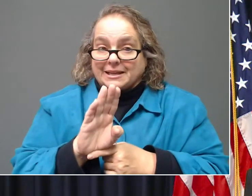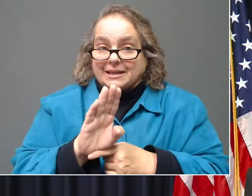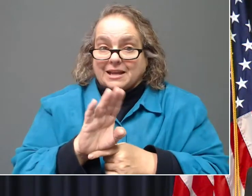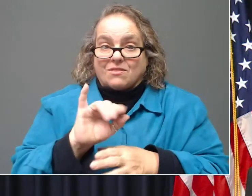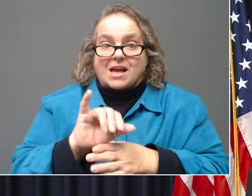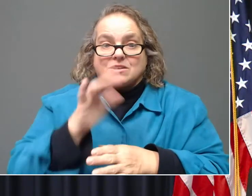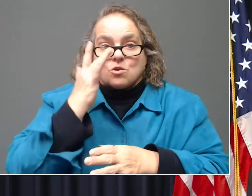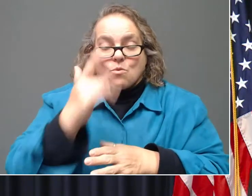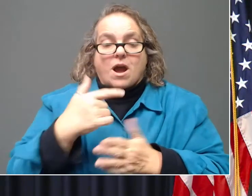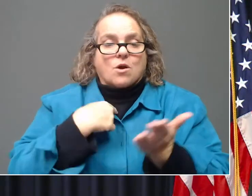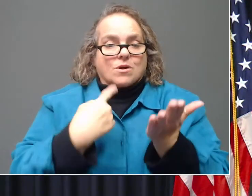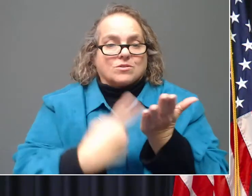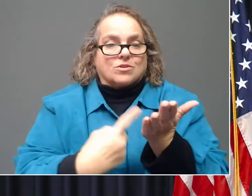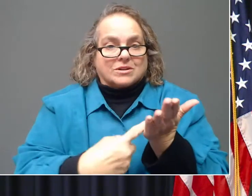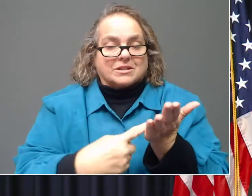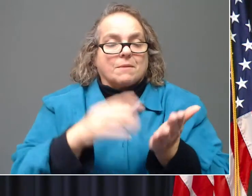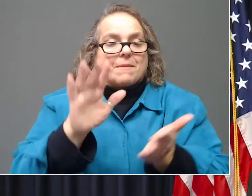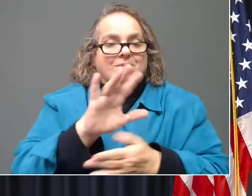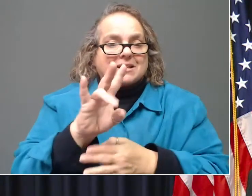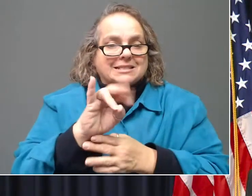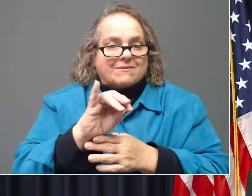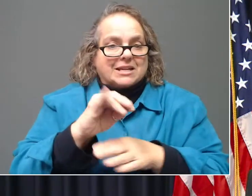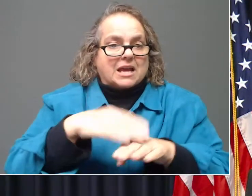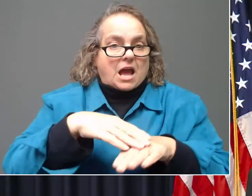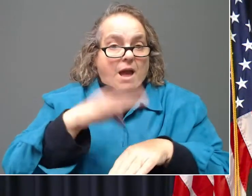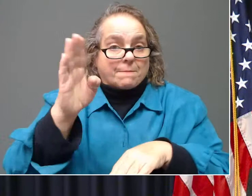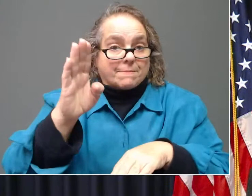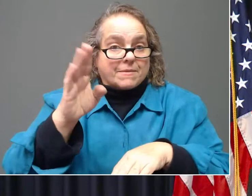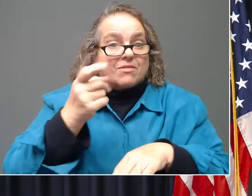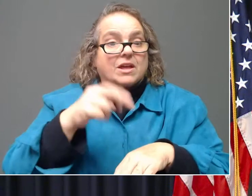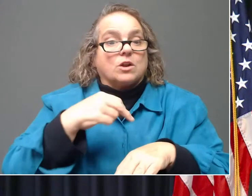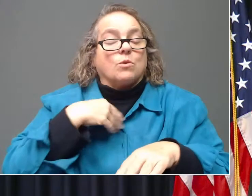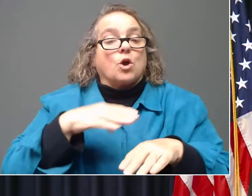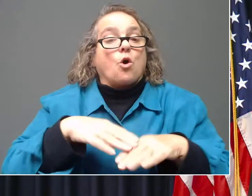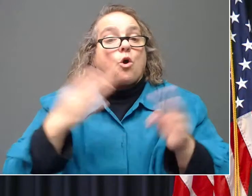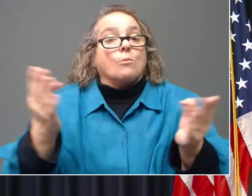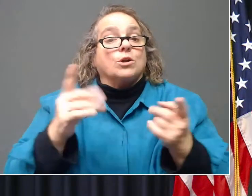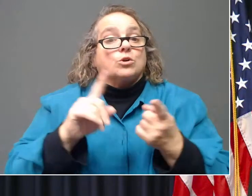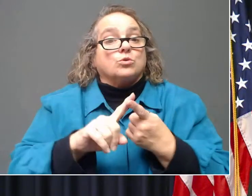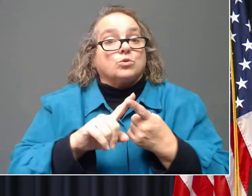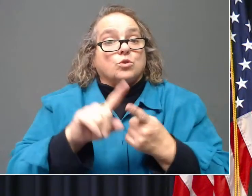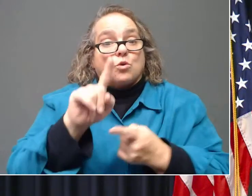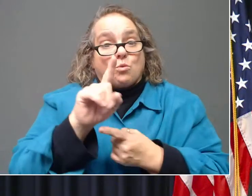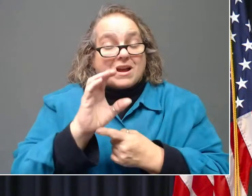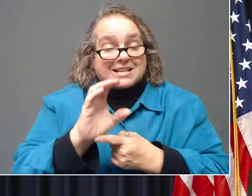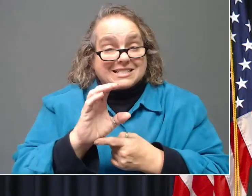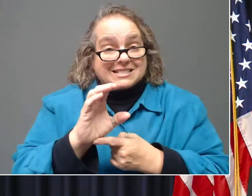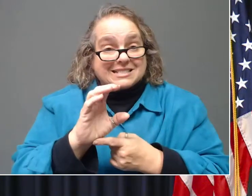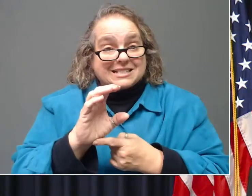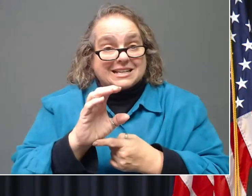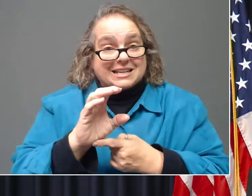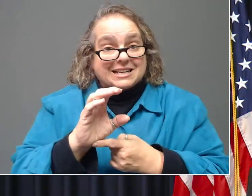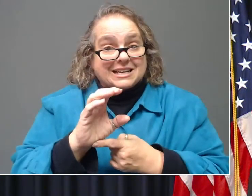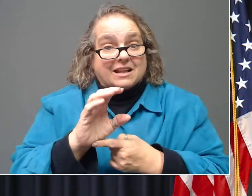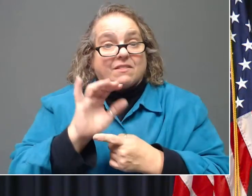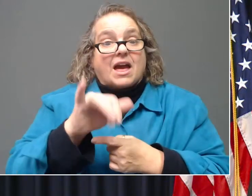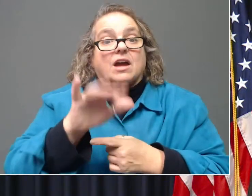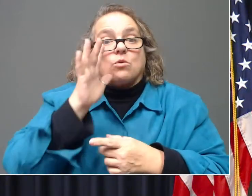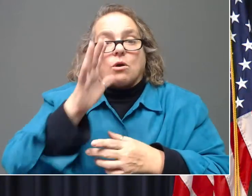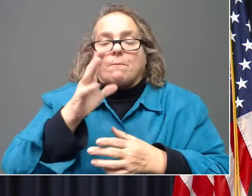about 70 and up. And then when we open it to 1C, that will admittedly be a crush of